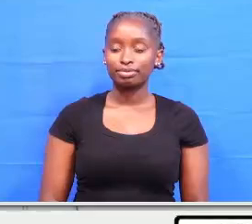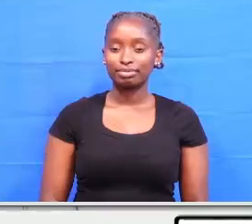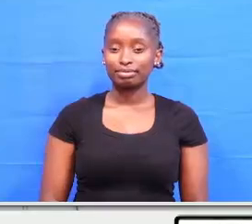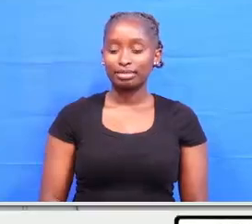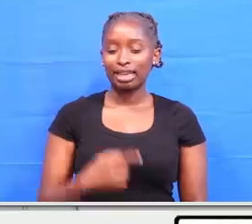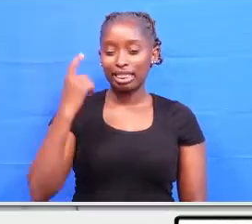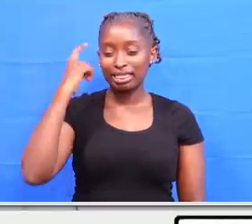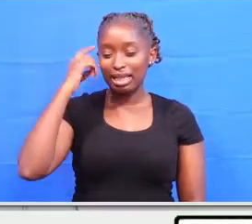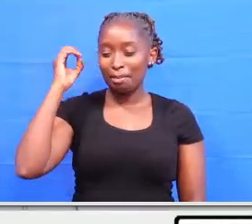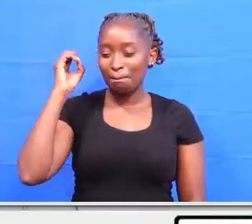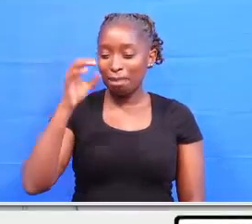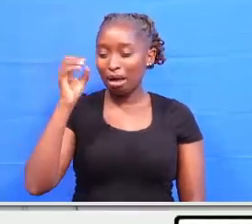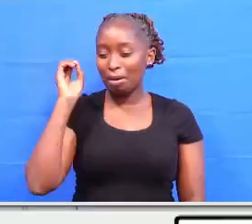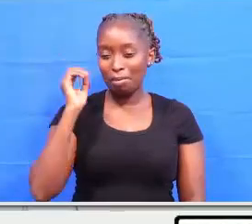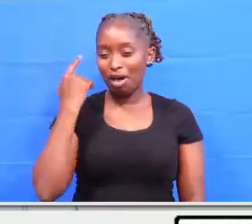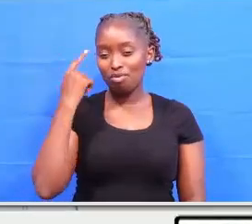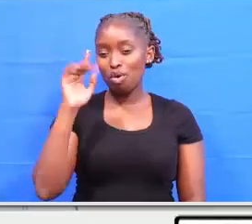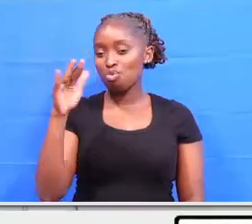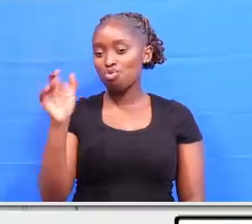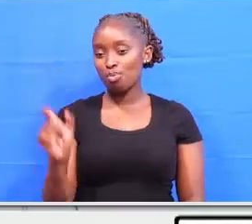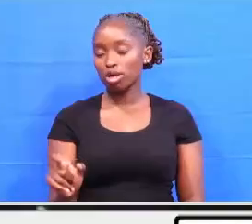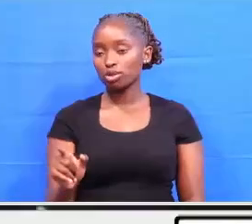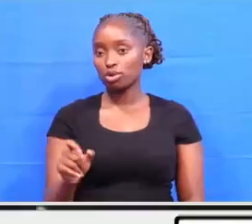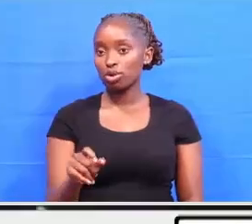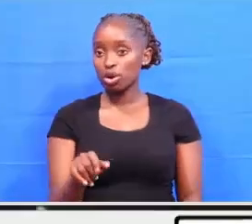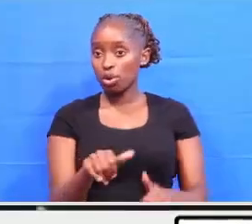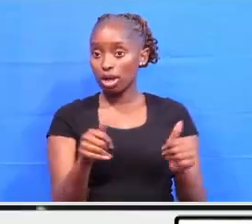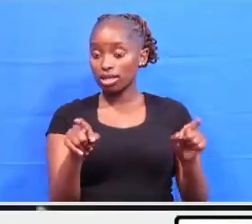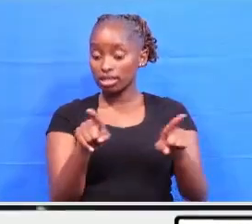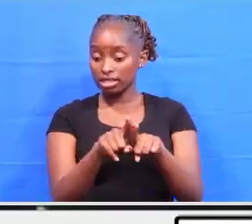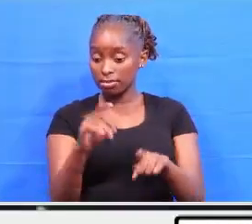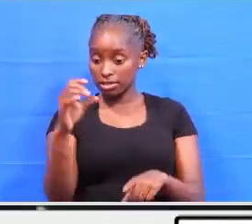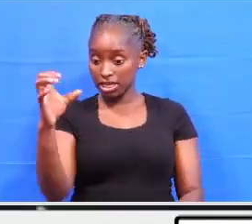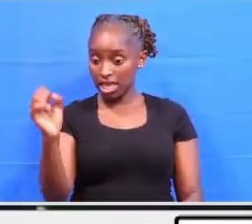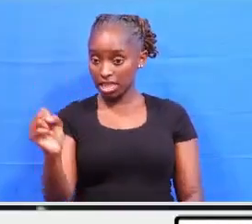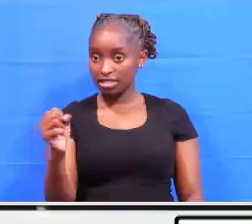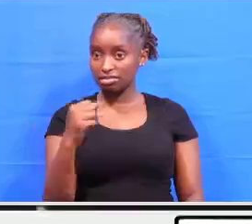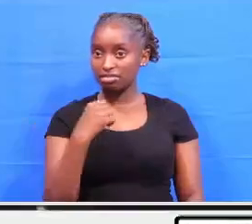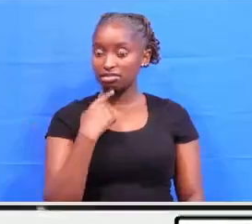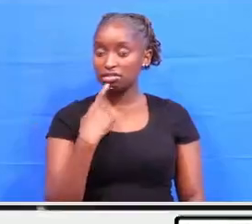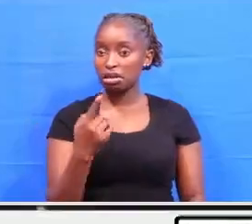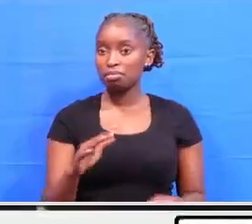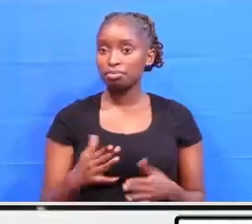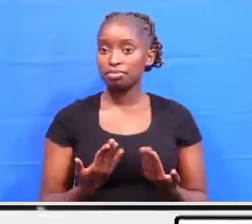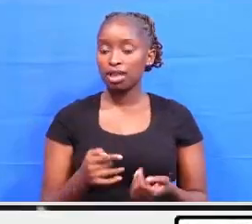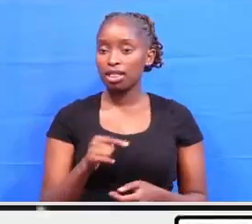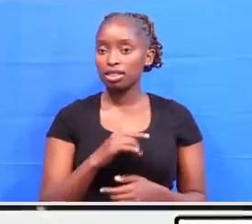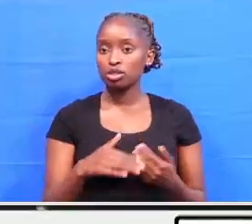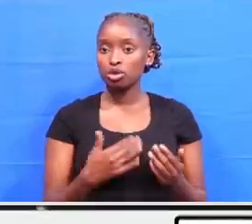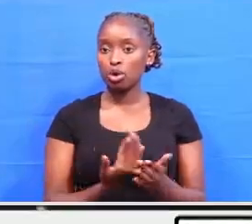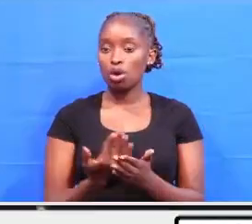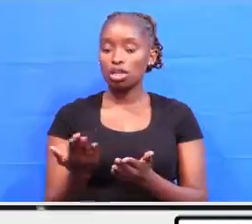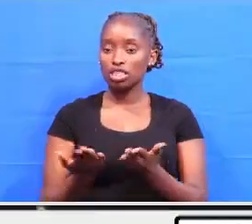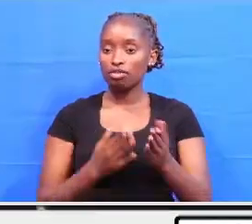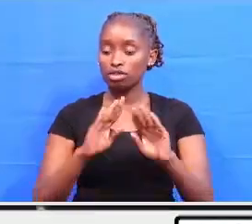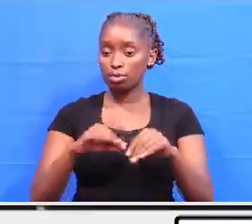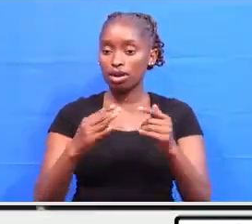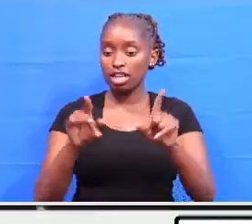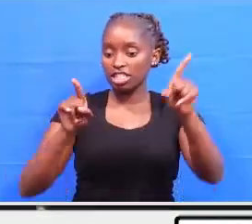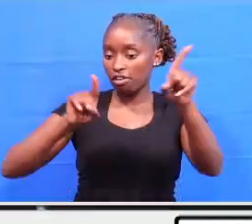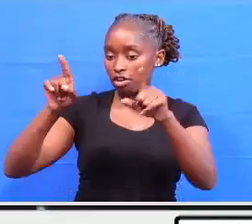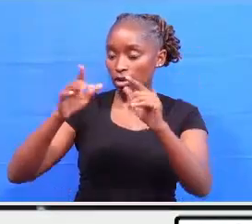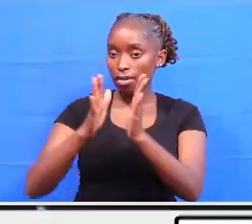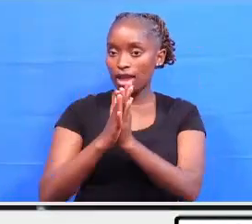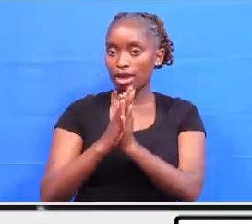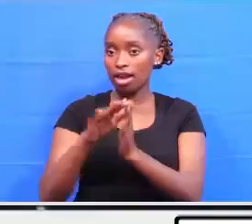everyone, I think. And of course, you know, the cabinet secretary did say that the service providers, Safaricom and the telcos that